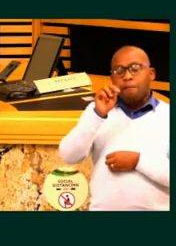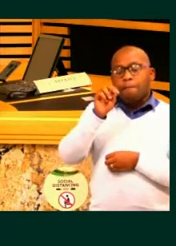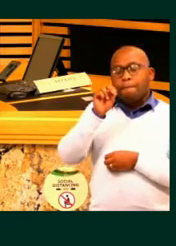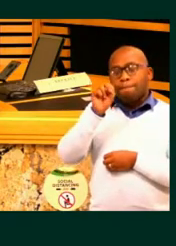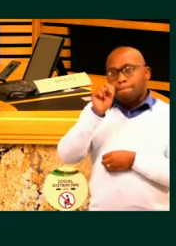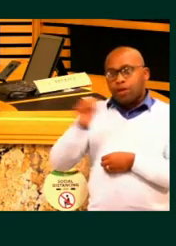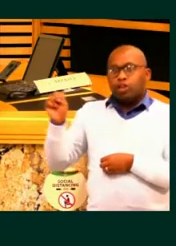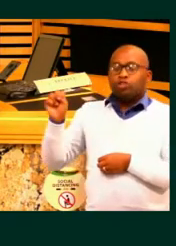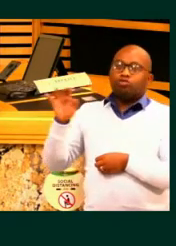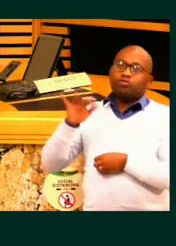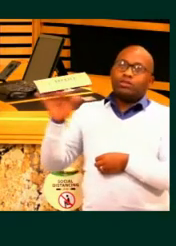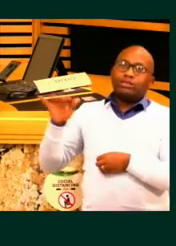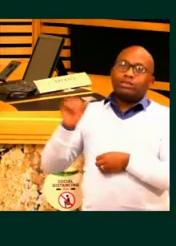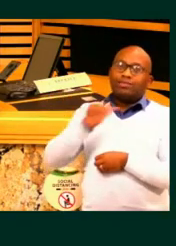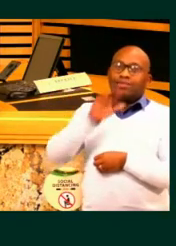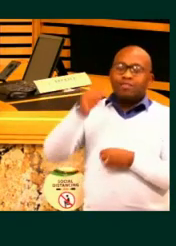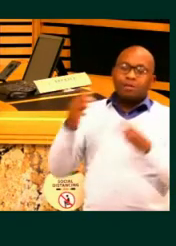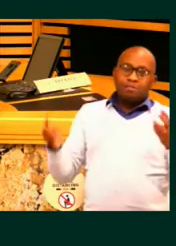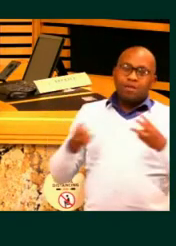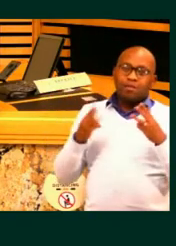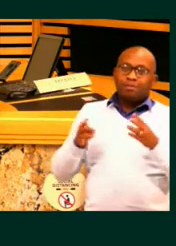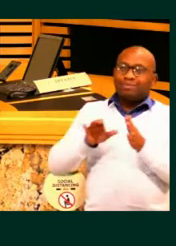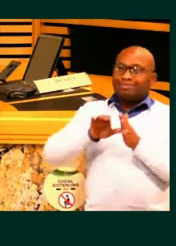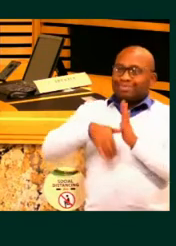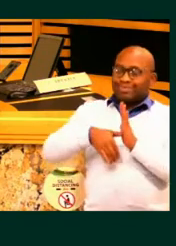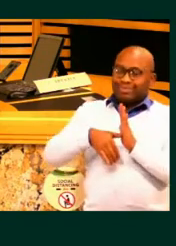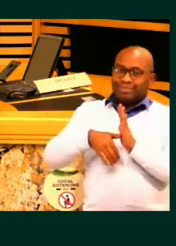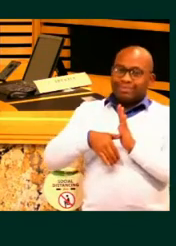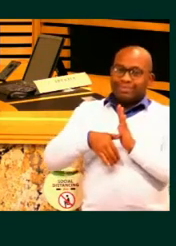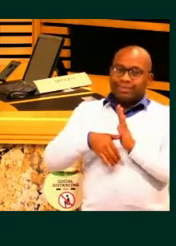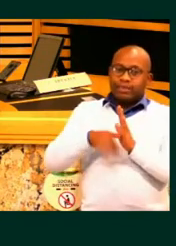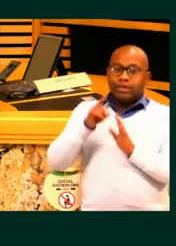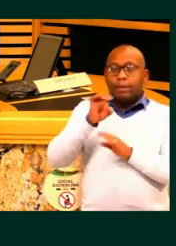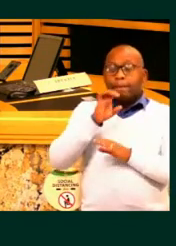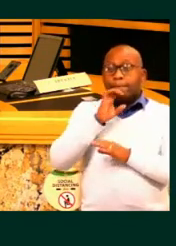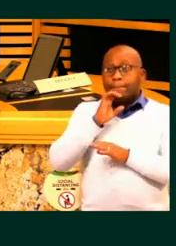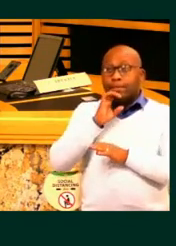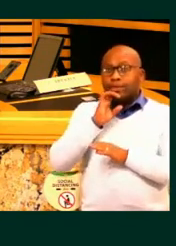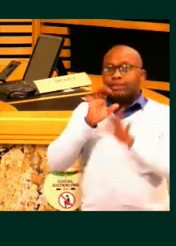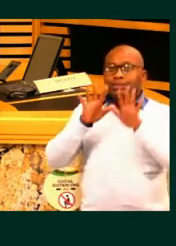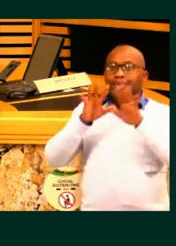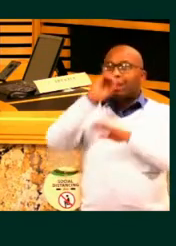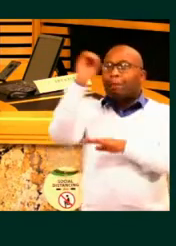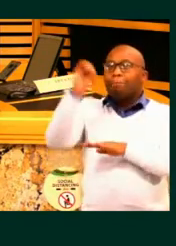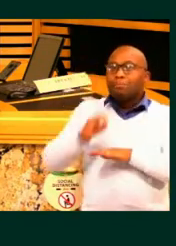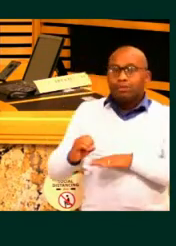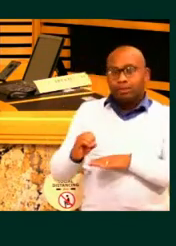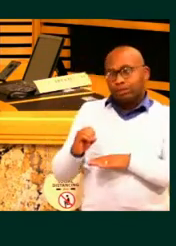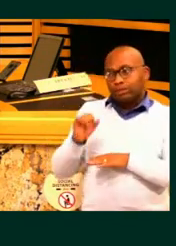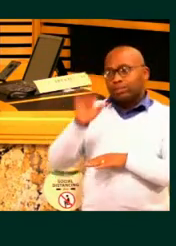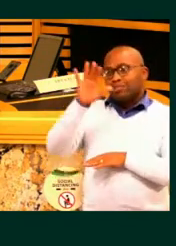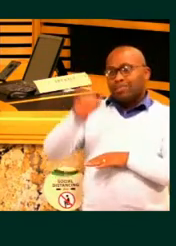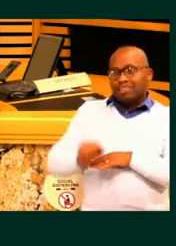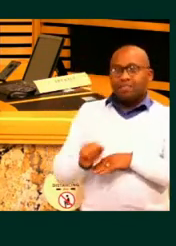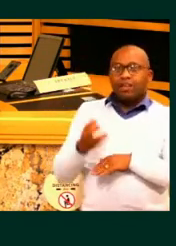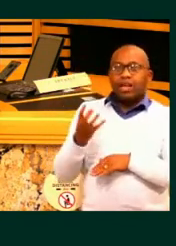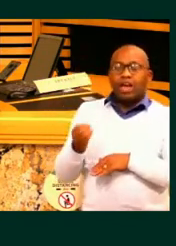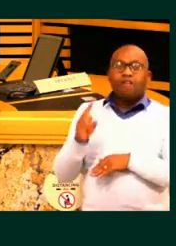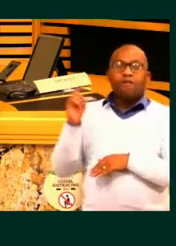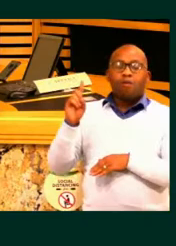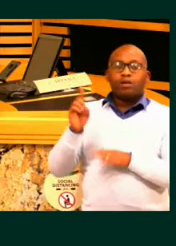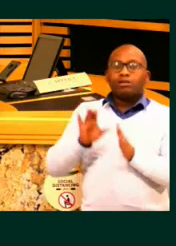are disabled this is around one in 10 South Africans but despite this less than